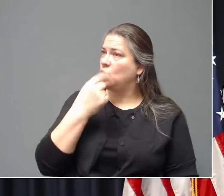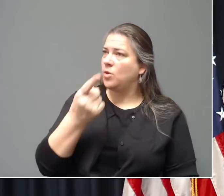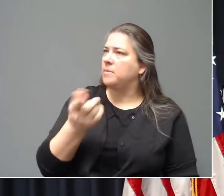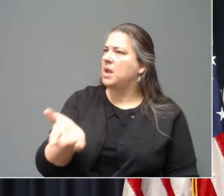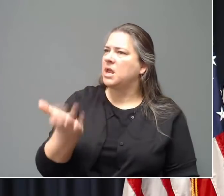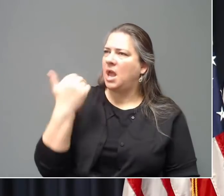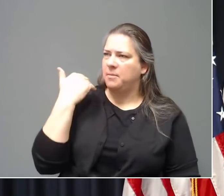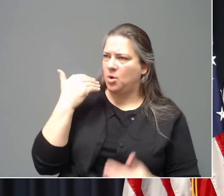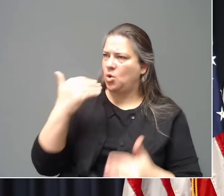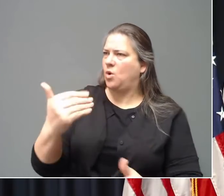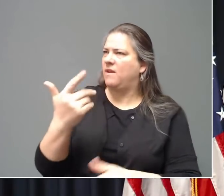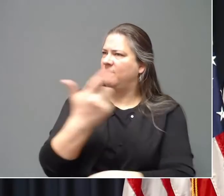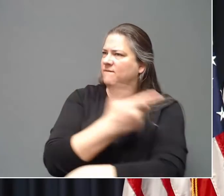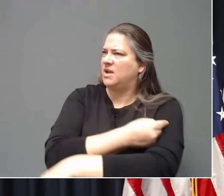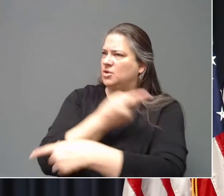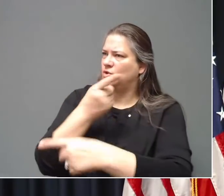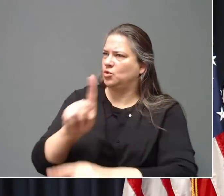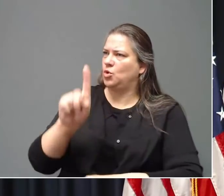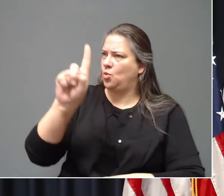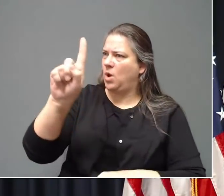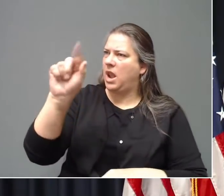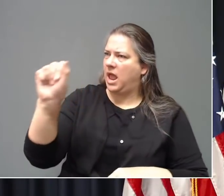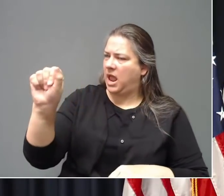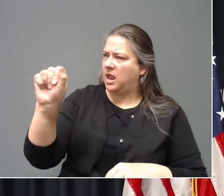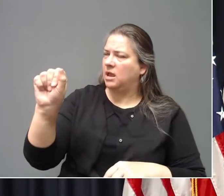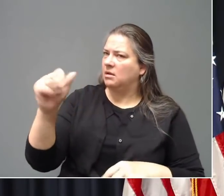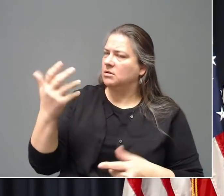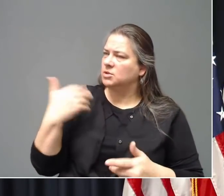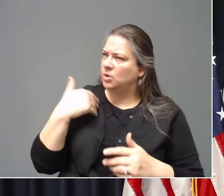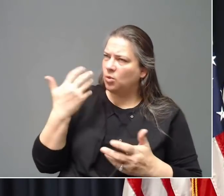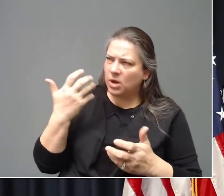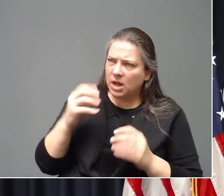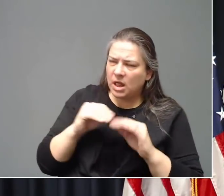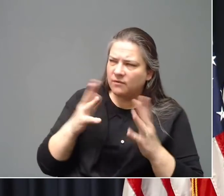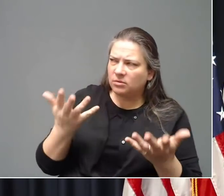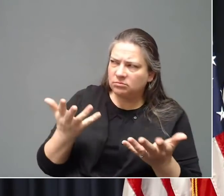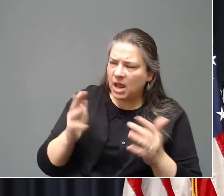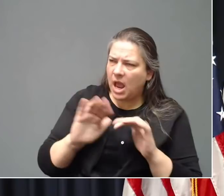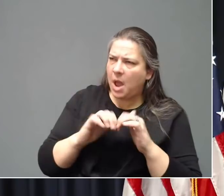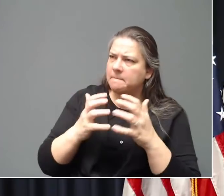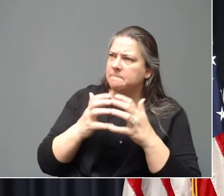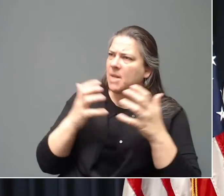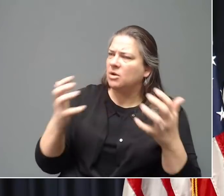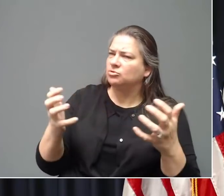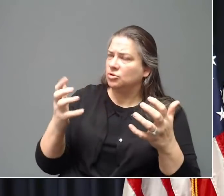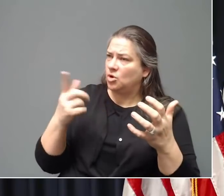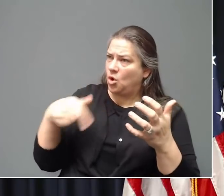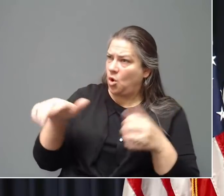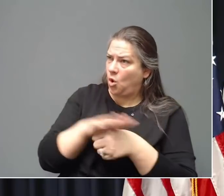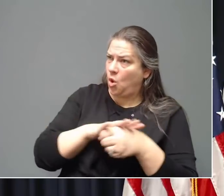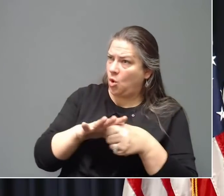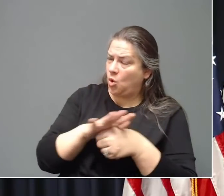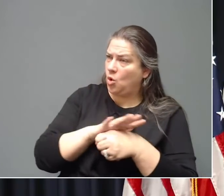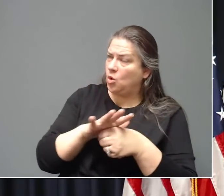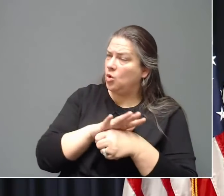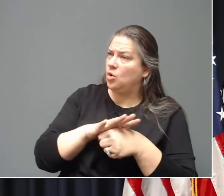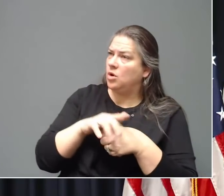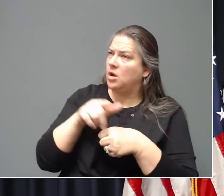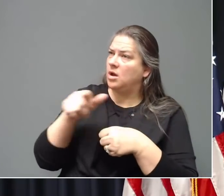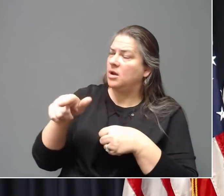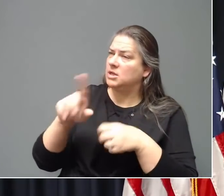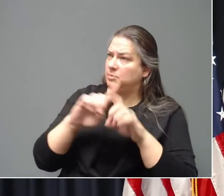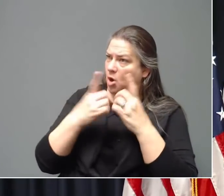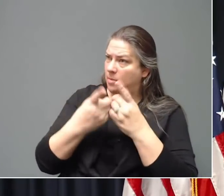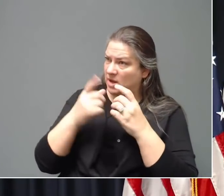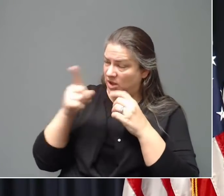vaccinated during the 1A phase. So we're hoping to kind of clarify, how much autonomy do local health departments have to bypass the state's vaccine